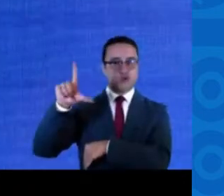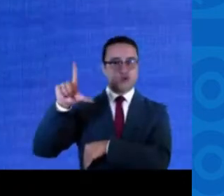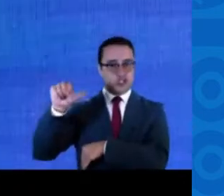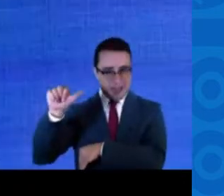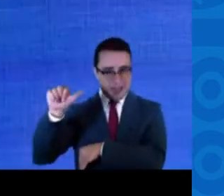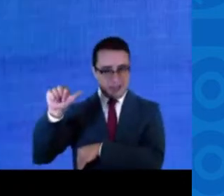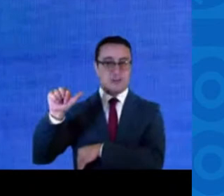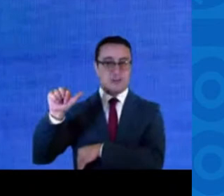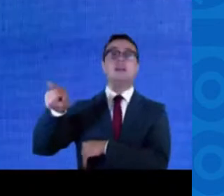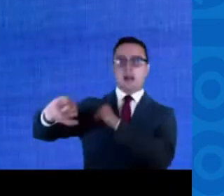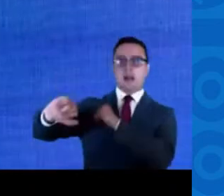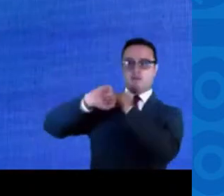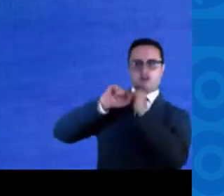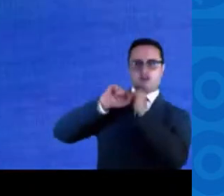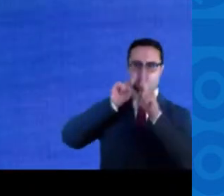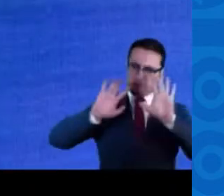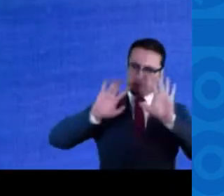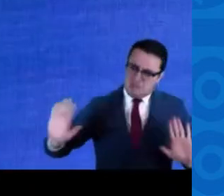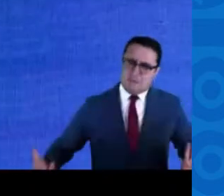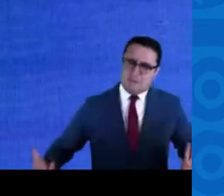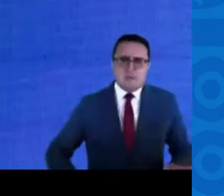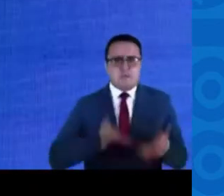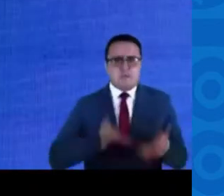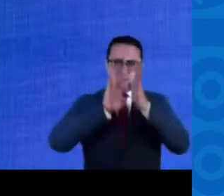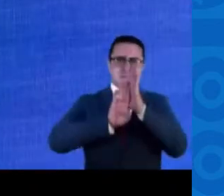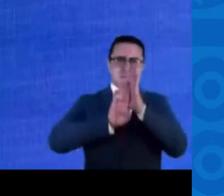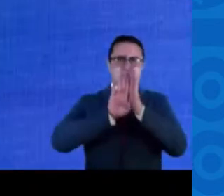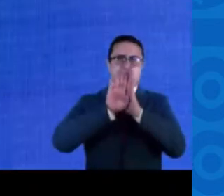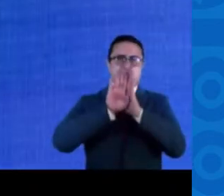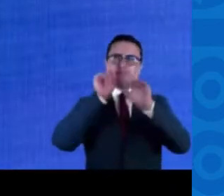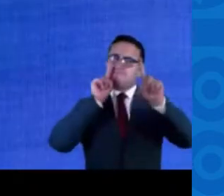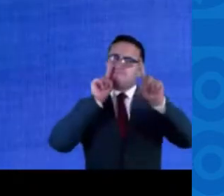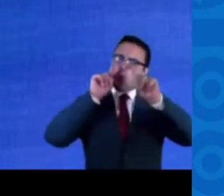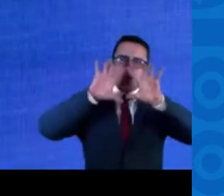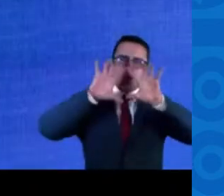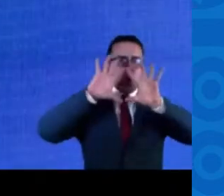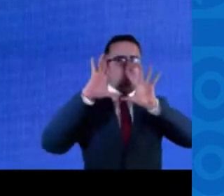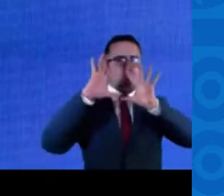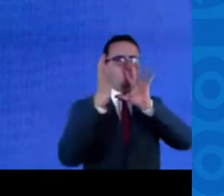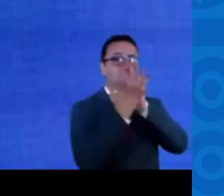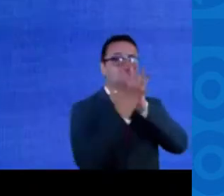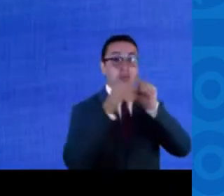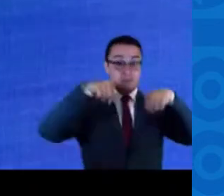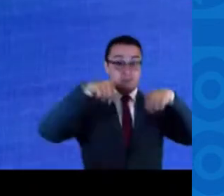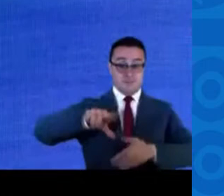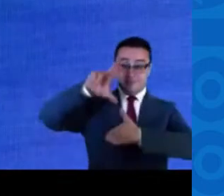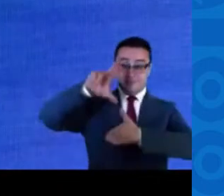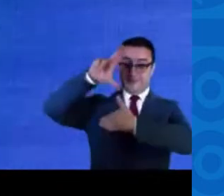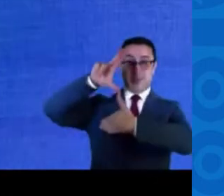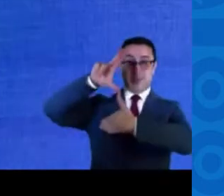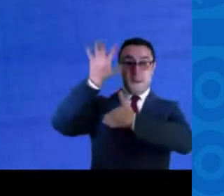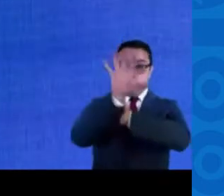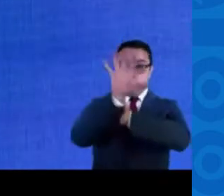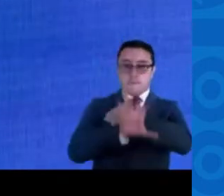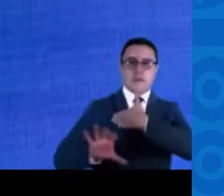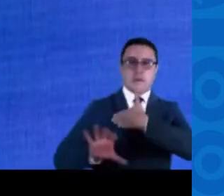and support. Thank you for promoting innovation for nutrition,